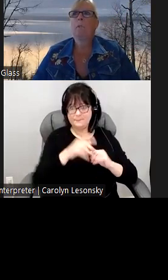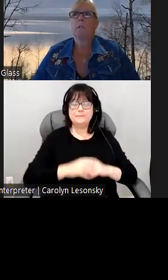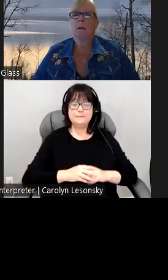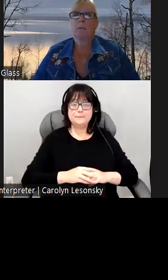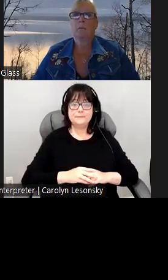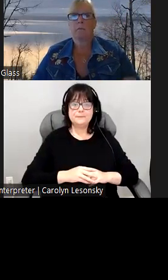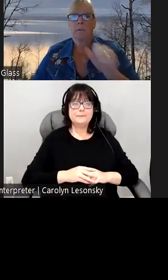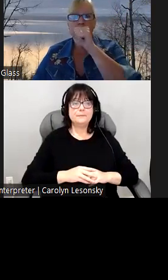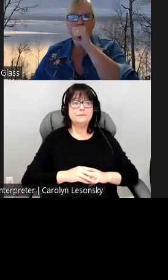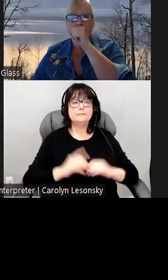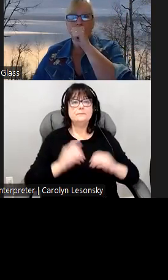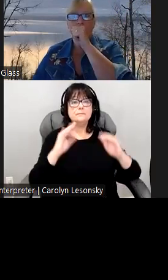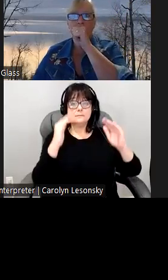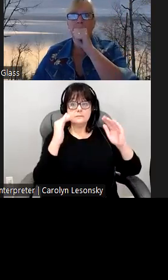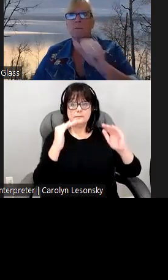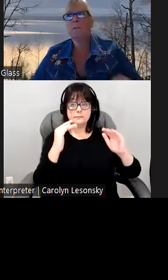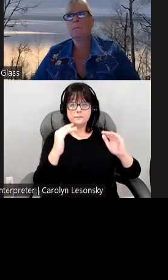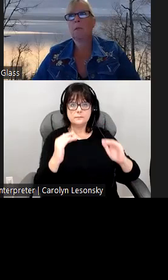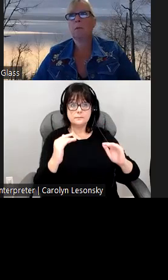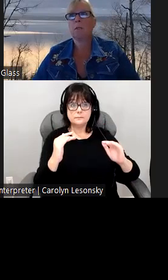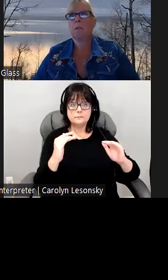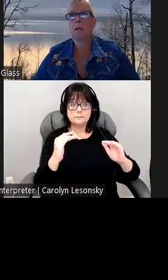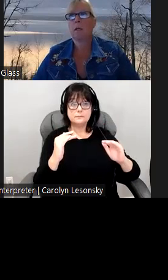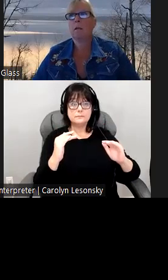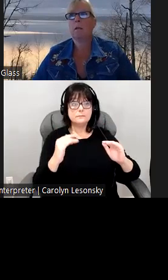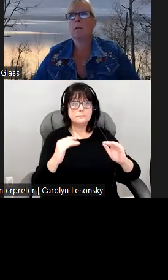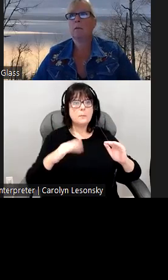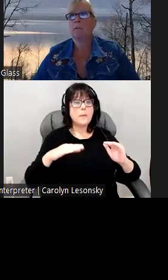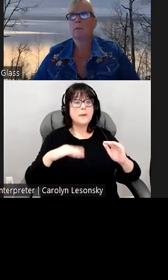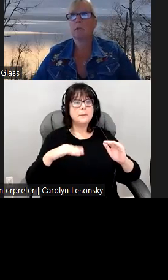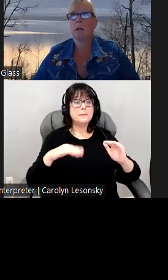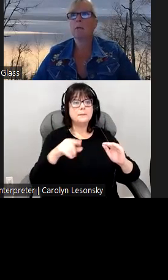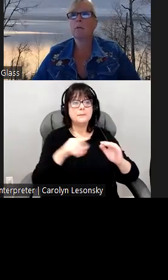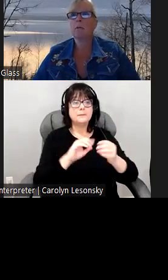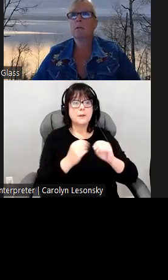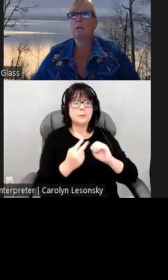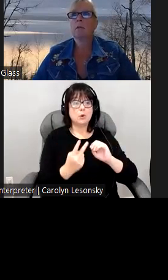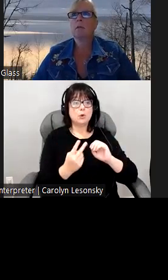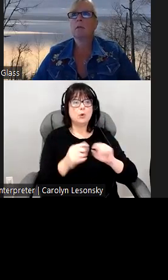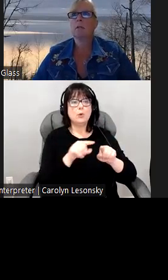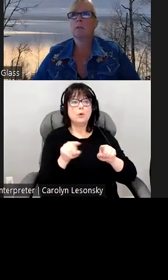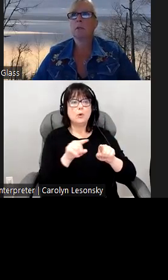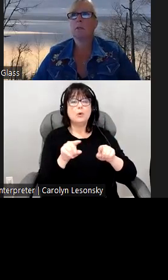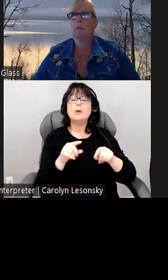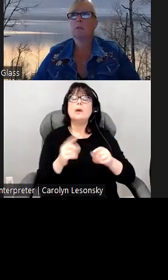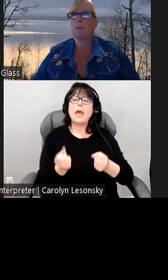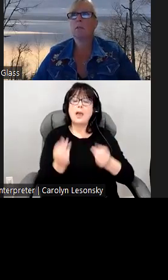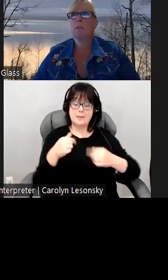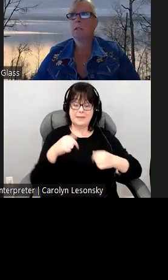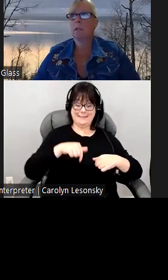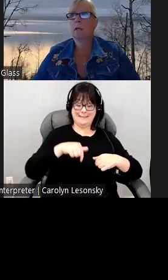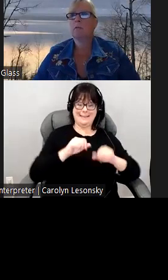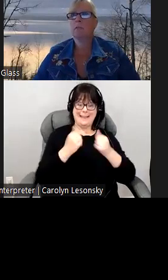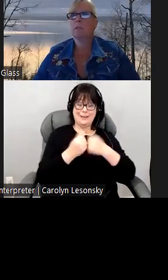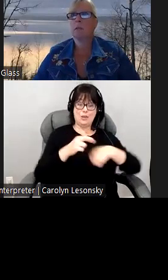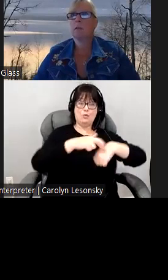We look down a bit further, excuse me, and we see they had a lot of referrals out to community services. They